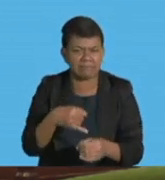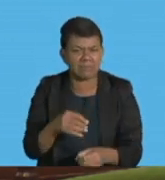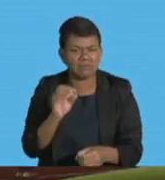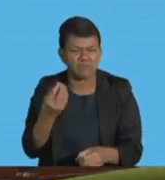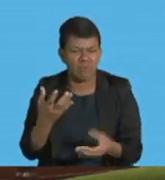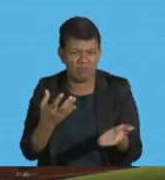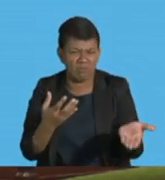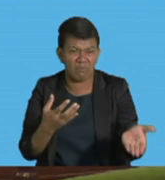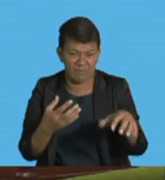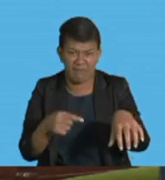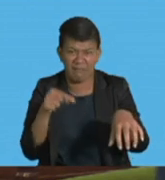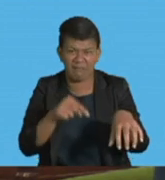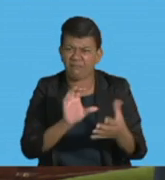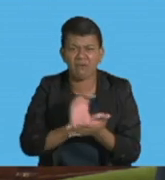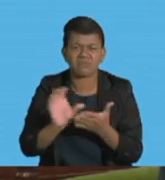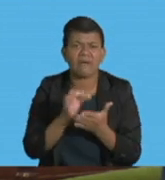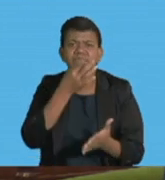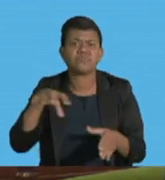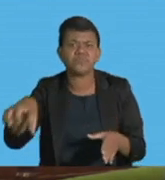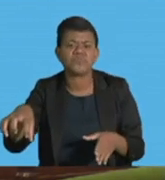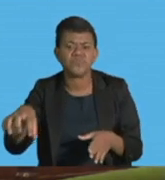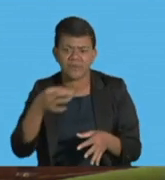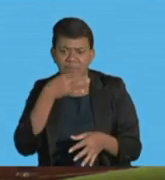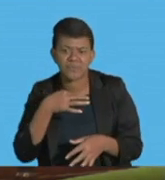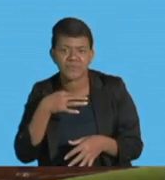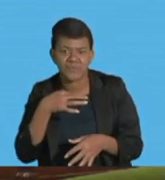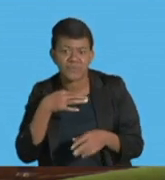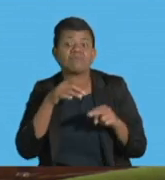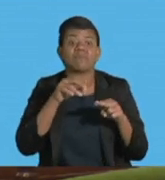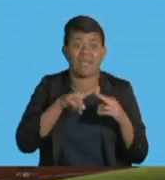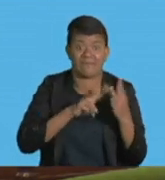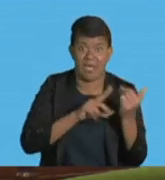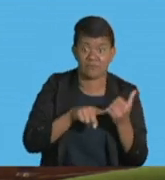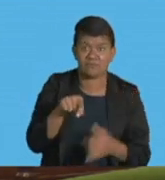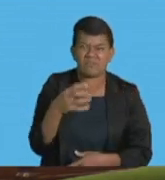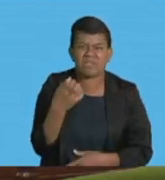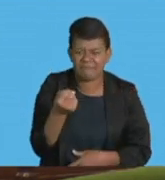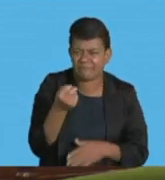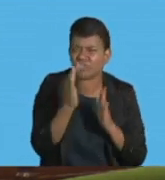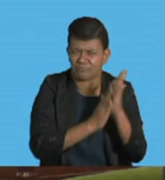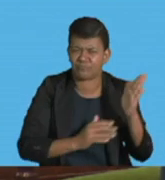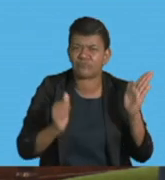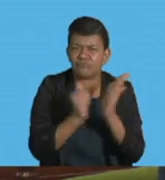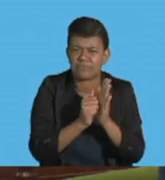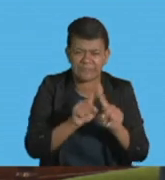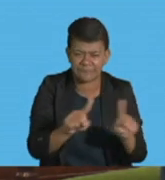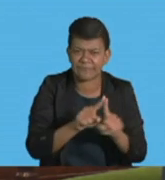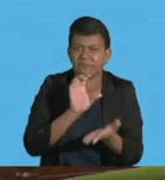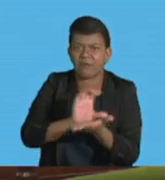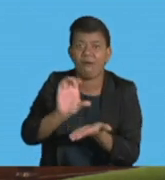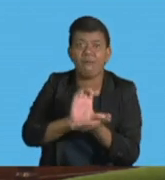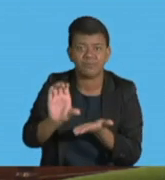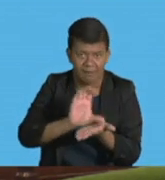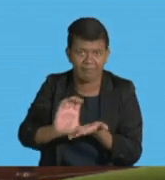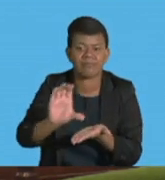schools. The Fiji National University, however, offers some units in counselling in the Bachelor of Education qualification. Mr.